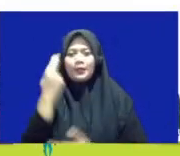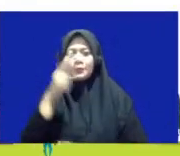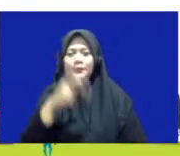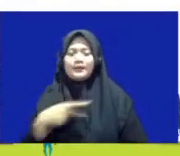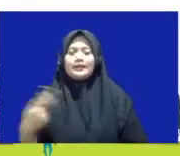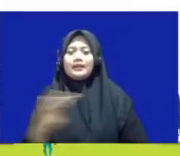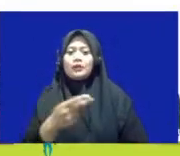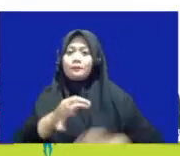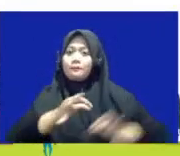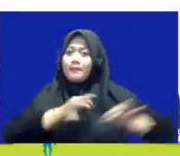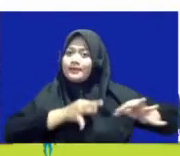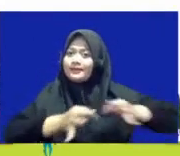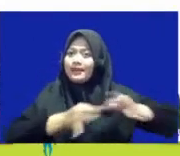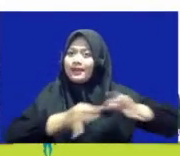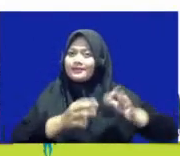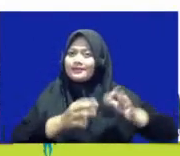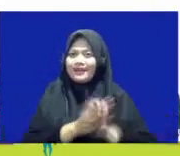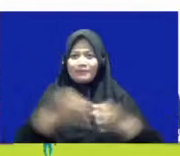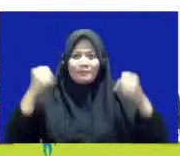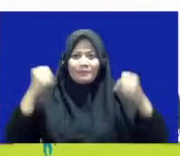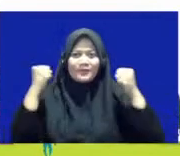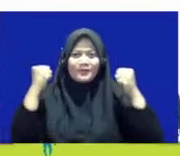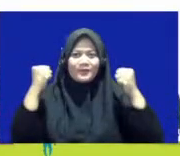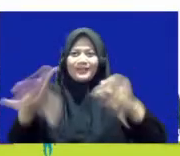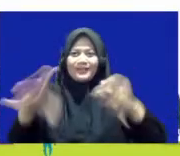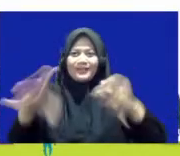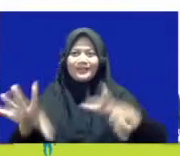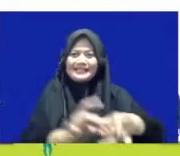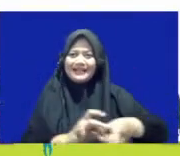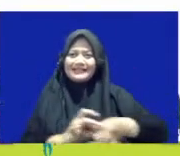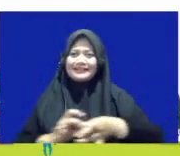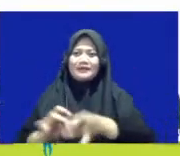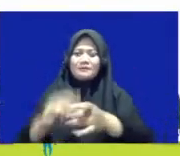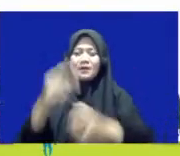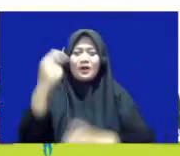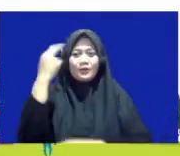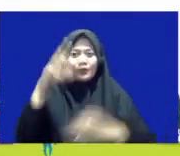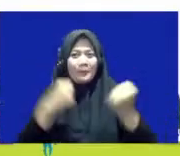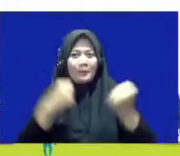in support of the government of Indonesia and the government of Bangladesh.